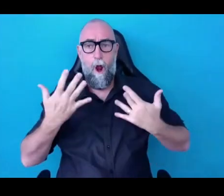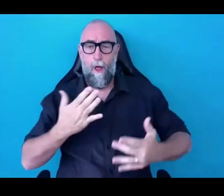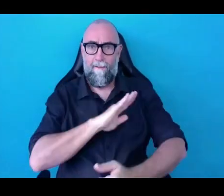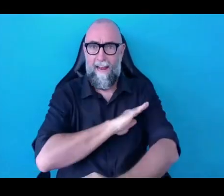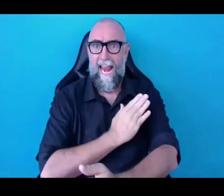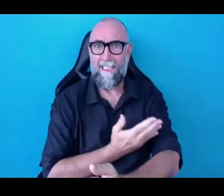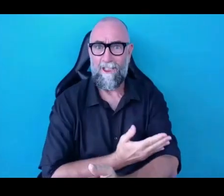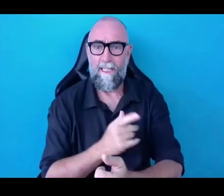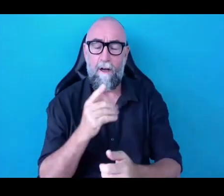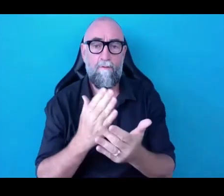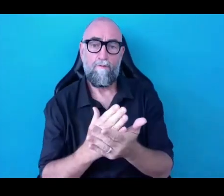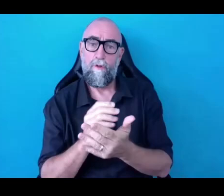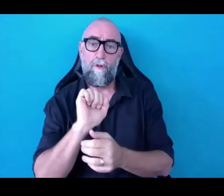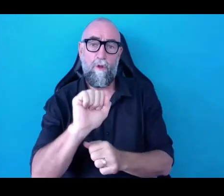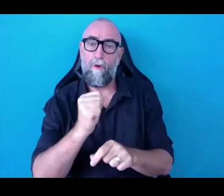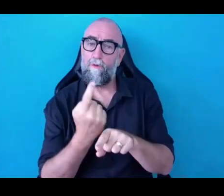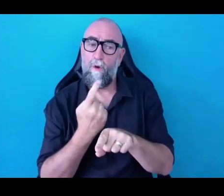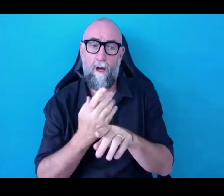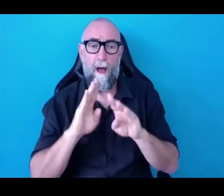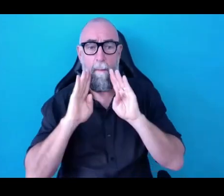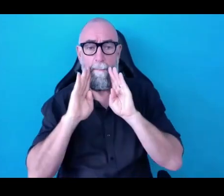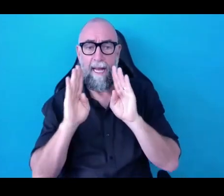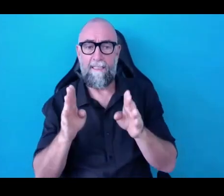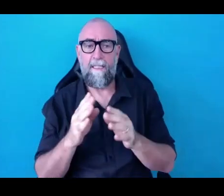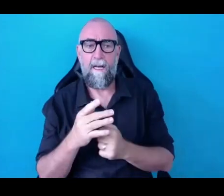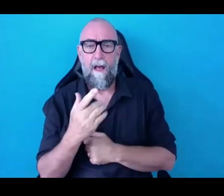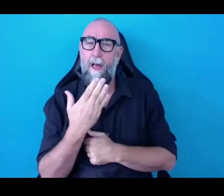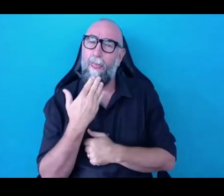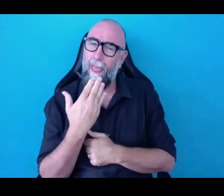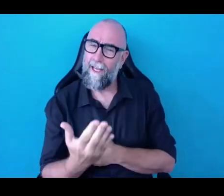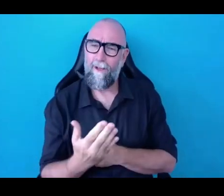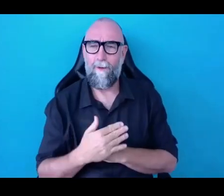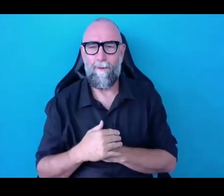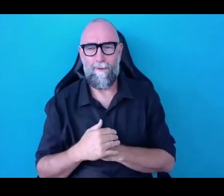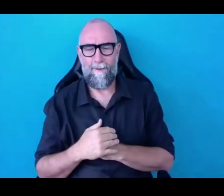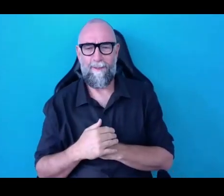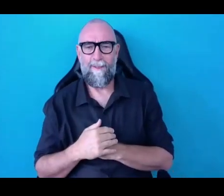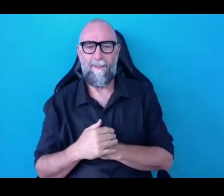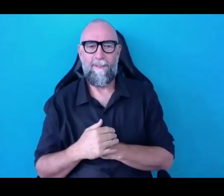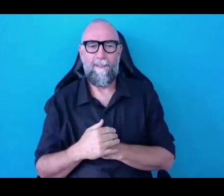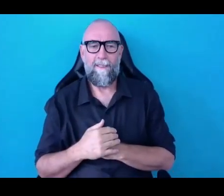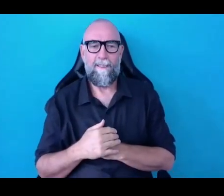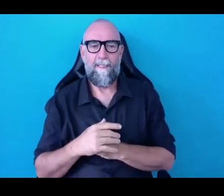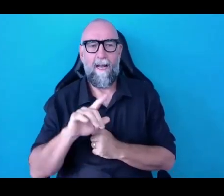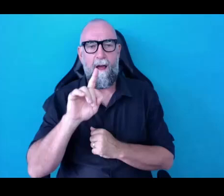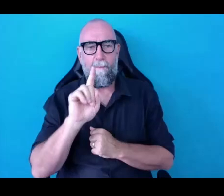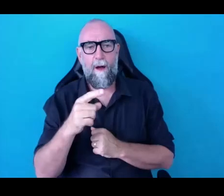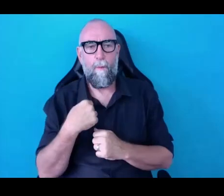So thank you, but I know that's not enough. We've got a whole bunch of questions here, and they're going to come in thick and fast, I